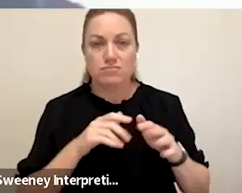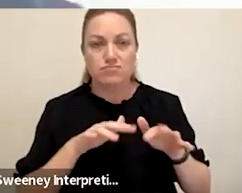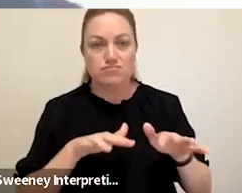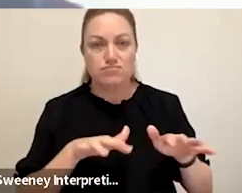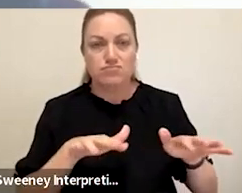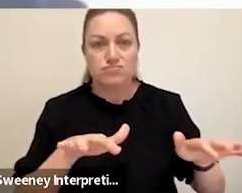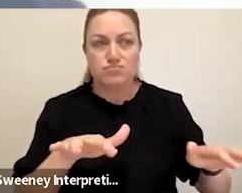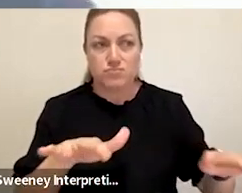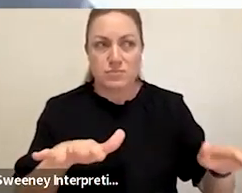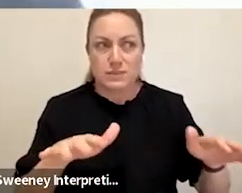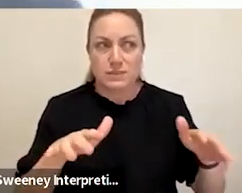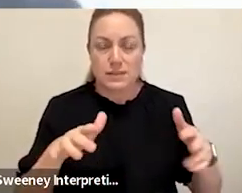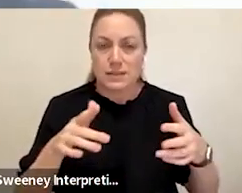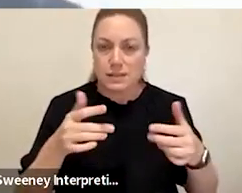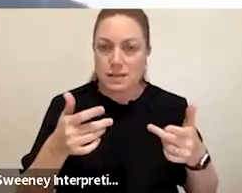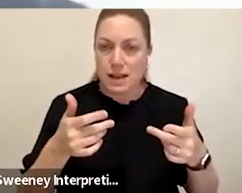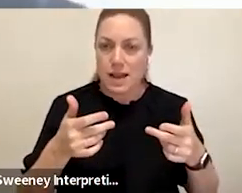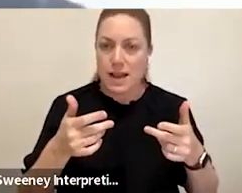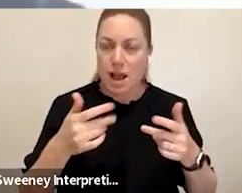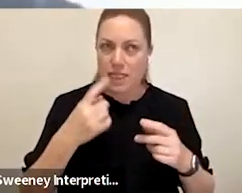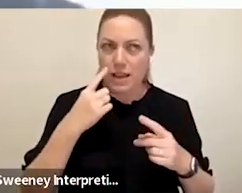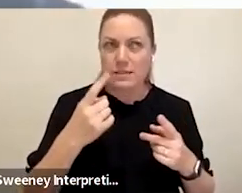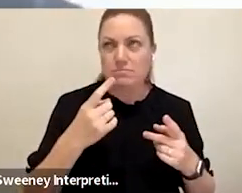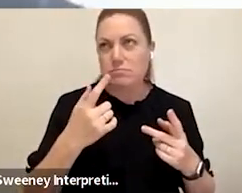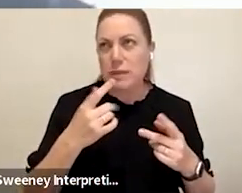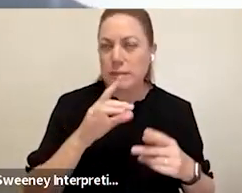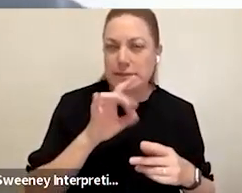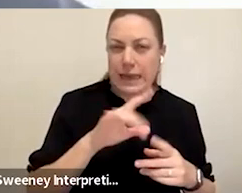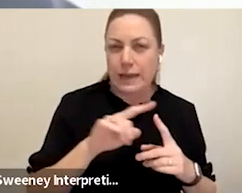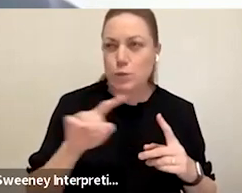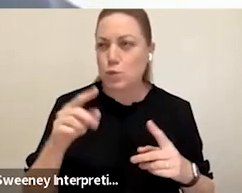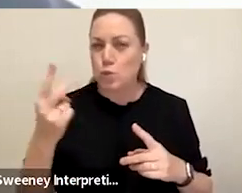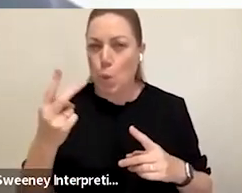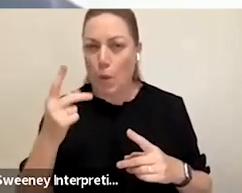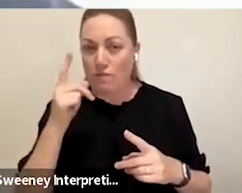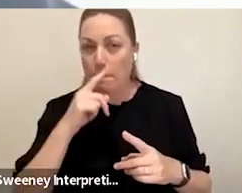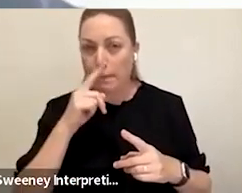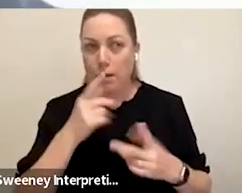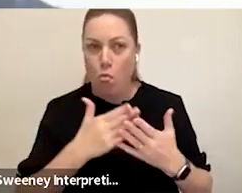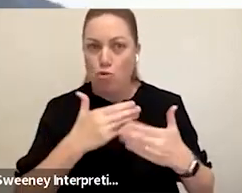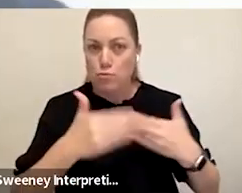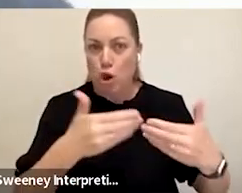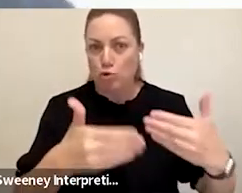to sort of get a sort of 10 or 12 people sort of going through the process quite early on.